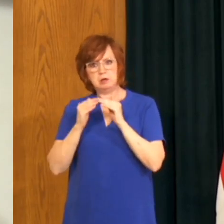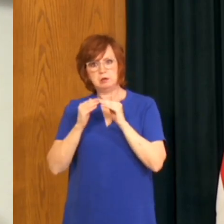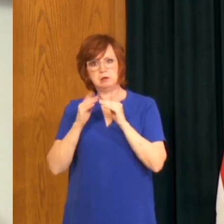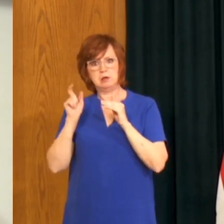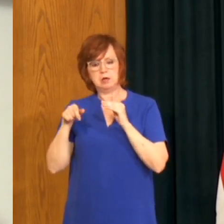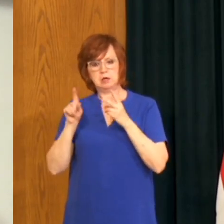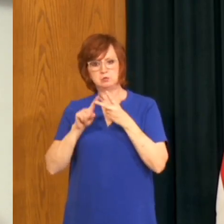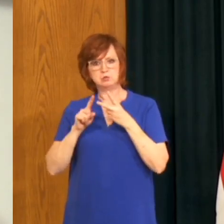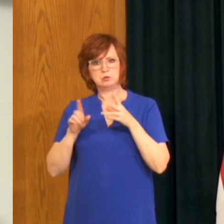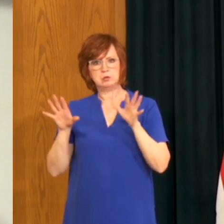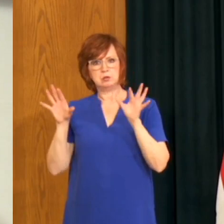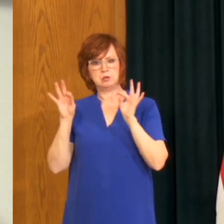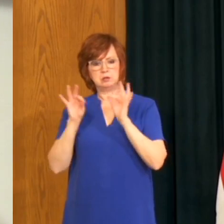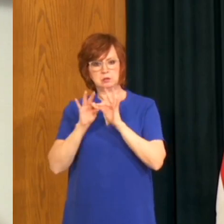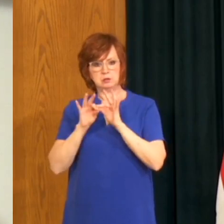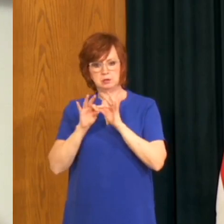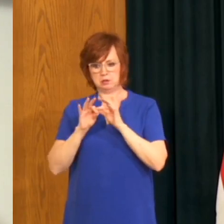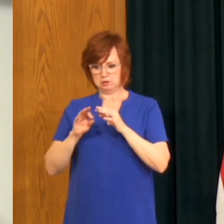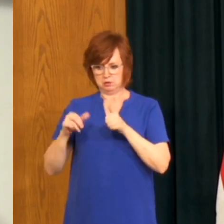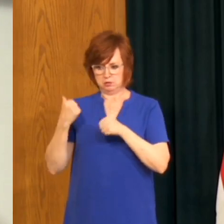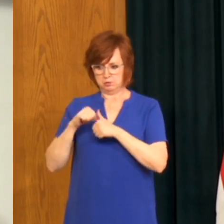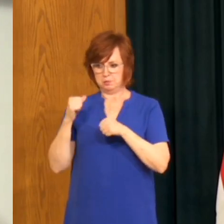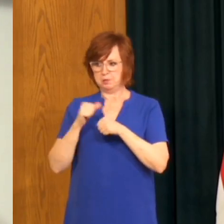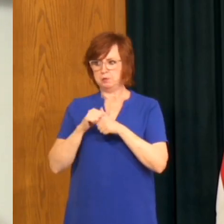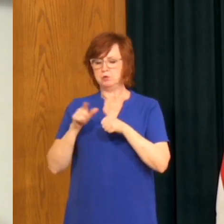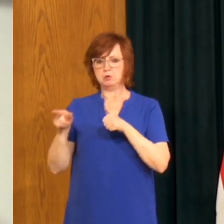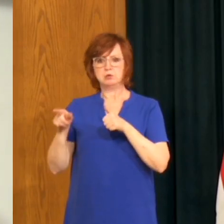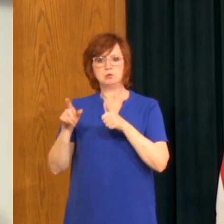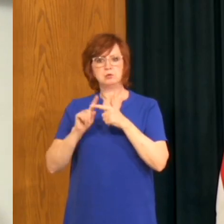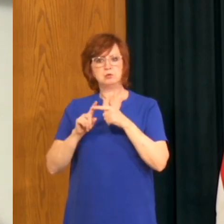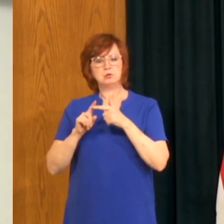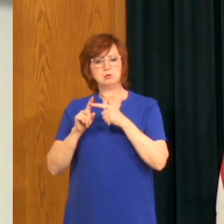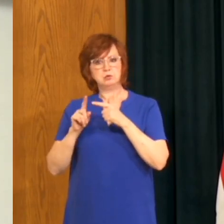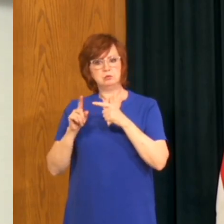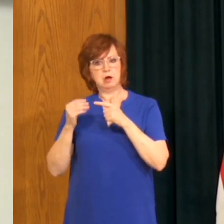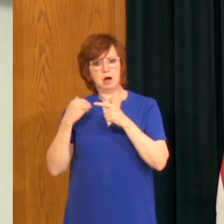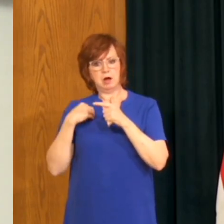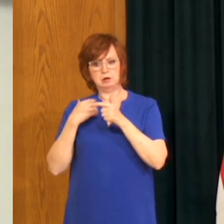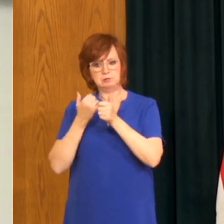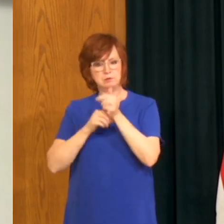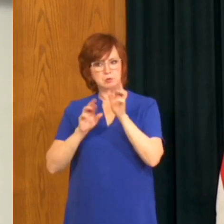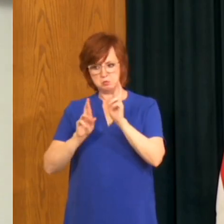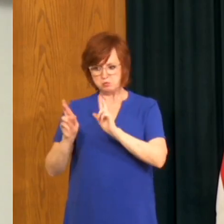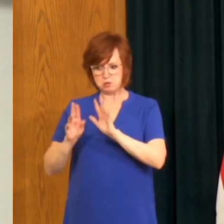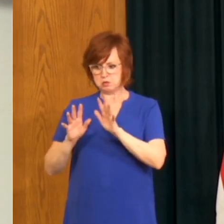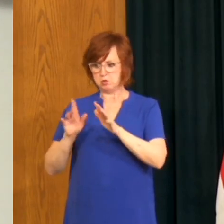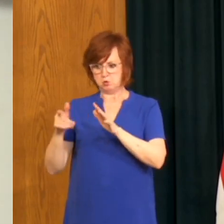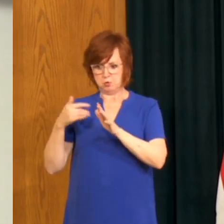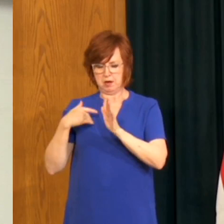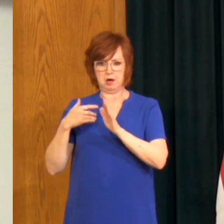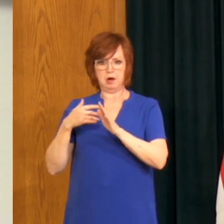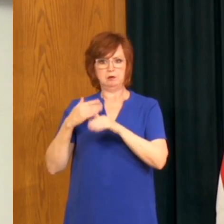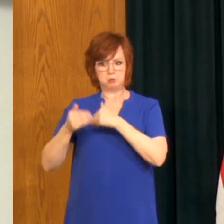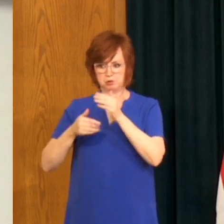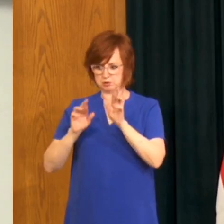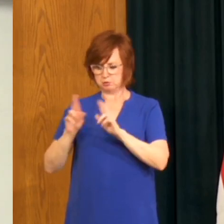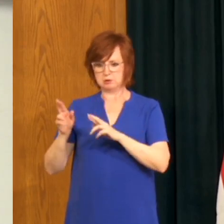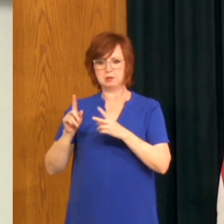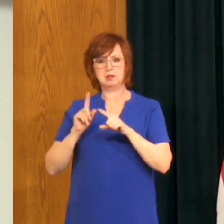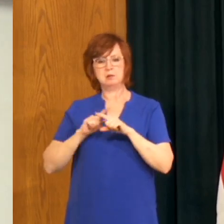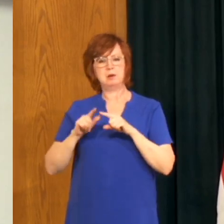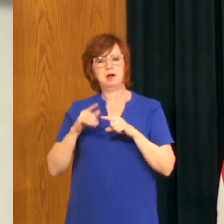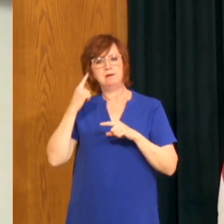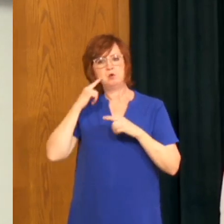cleaning and of those facilities. But certainly, as long as you practice physical distancing, for example, on a